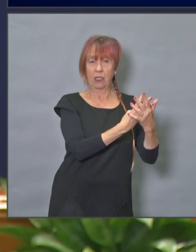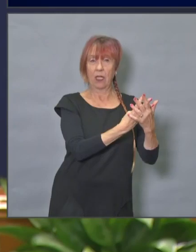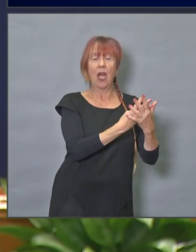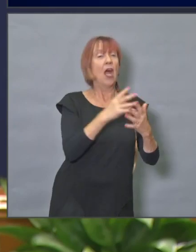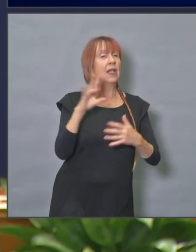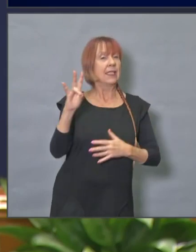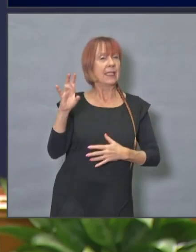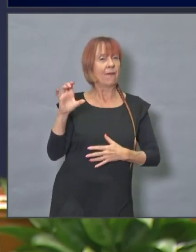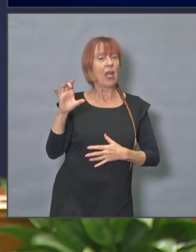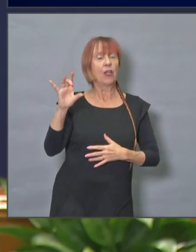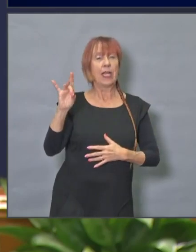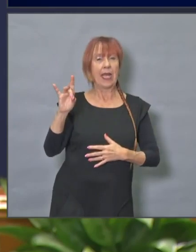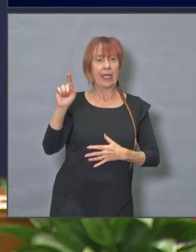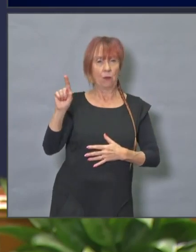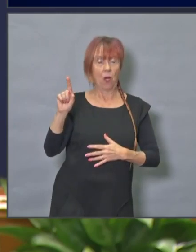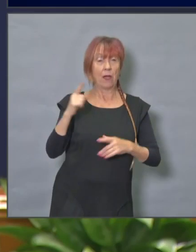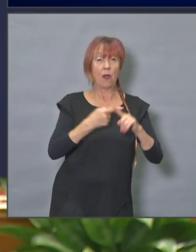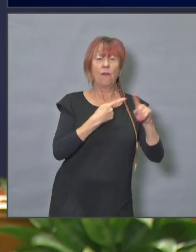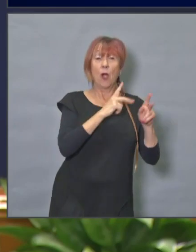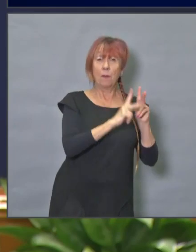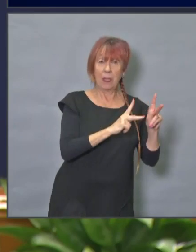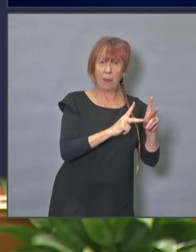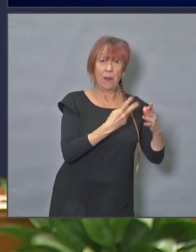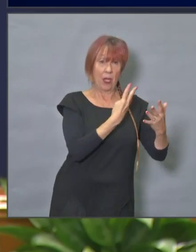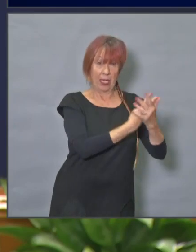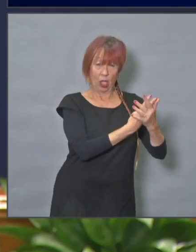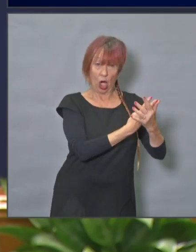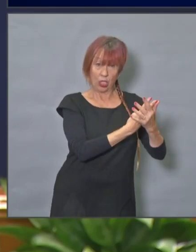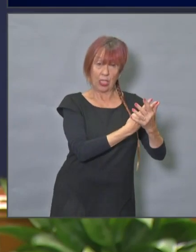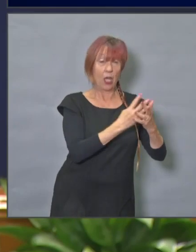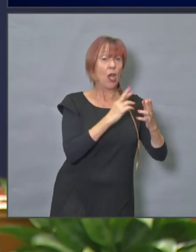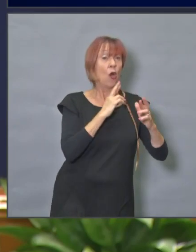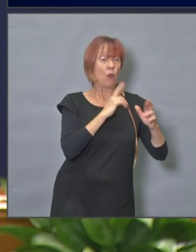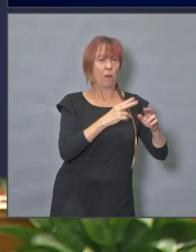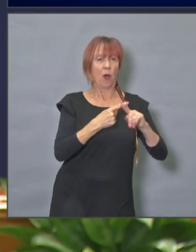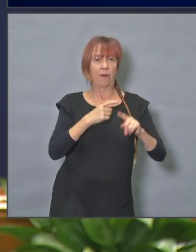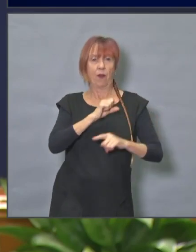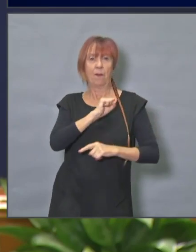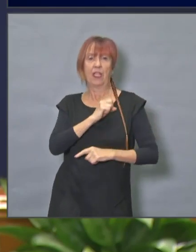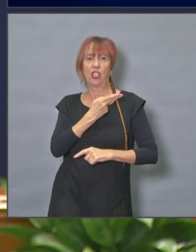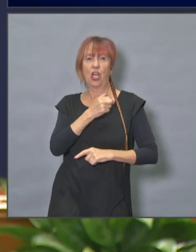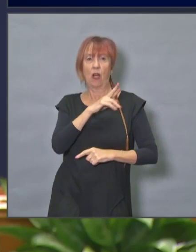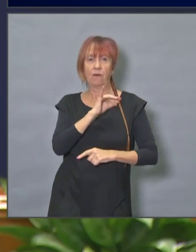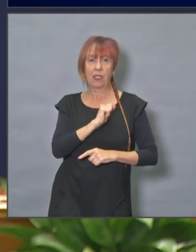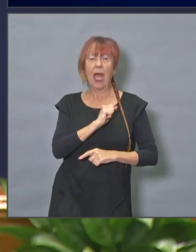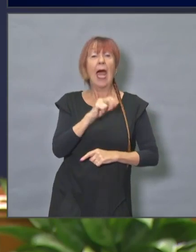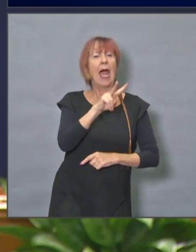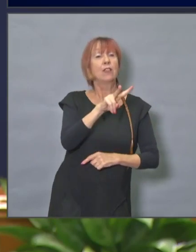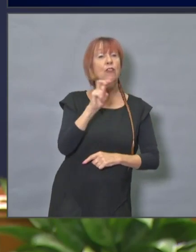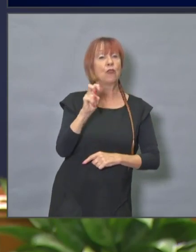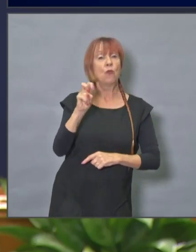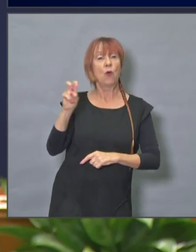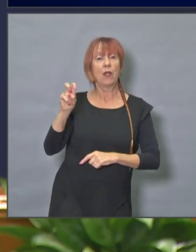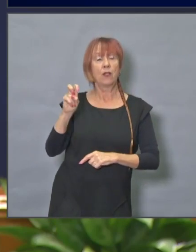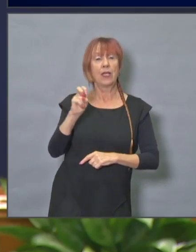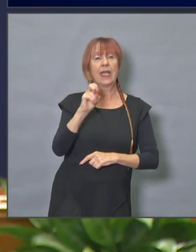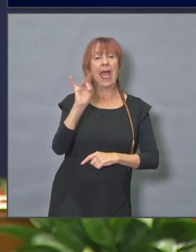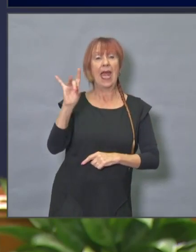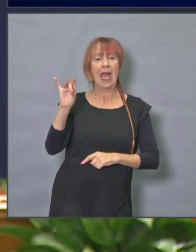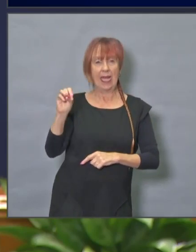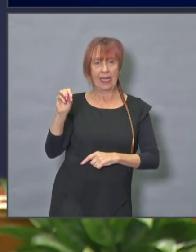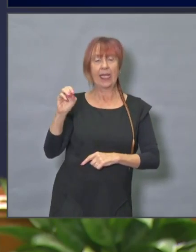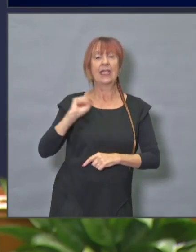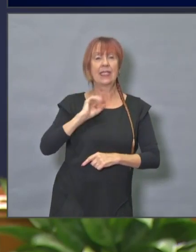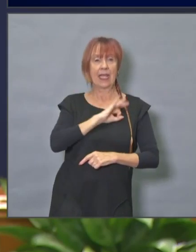are 781 among people who are incarcerated, reported by the Sheriff's Department, and 280 staff.